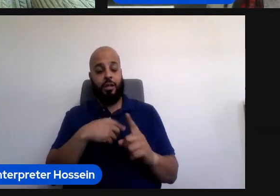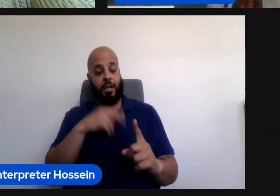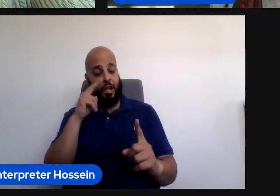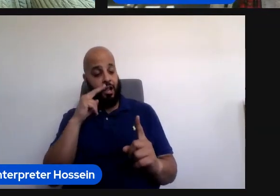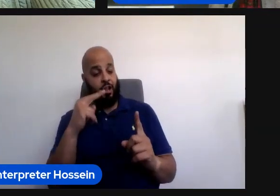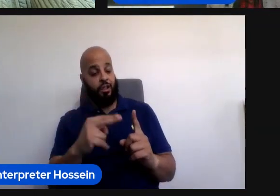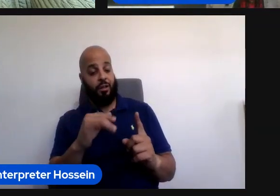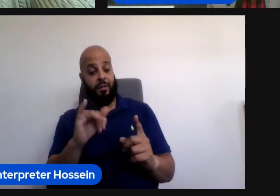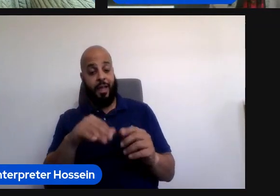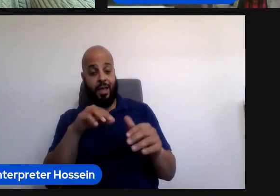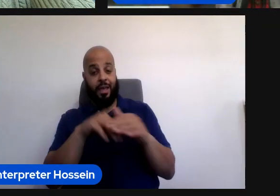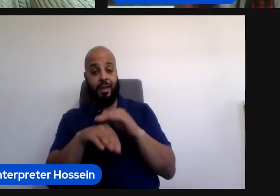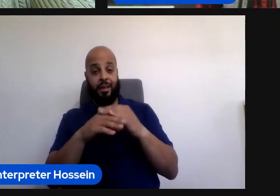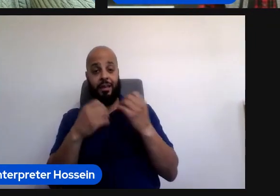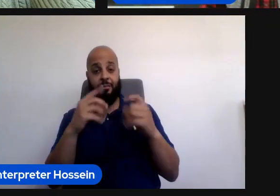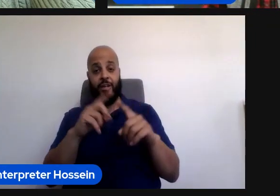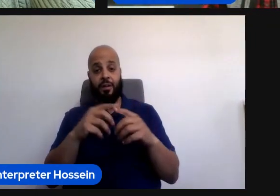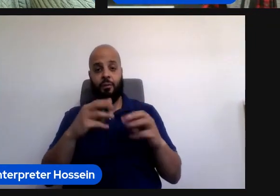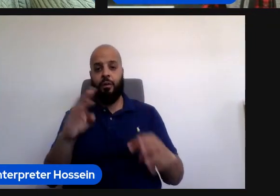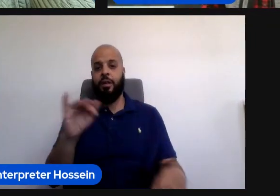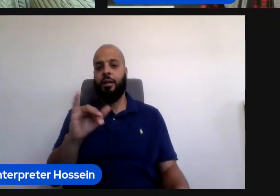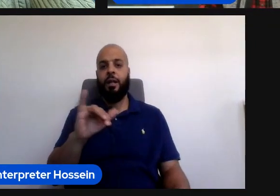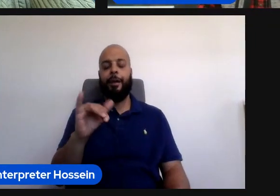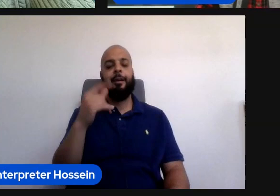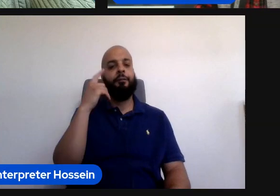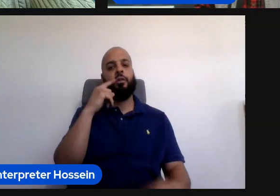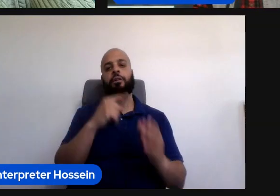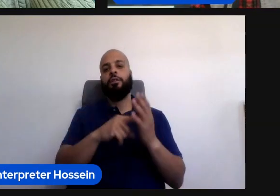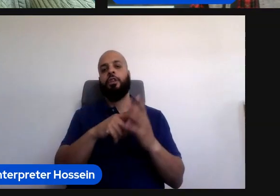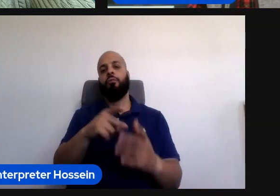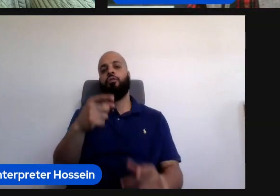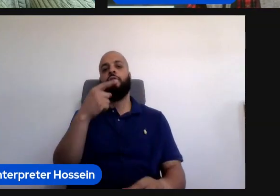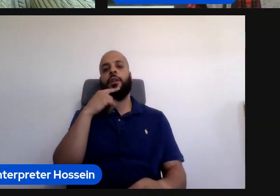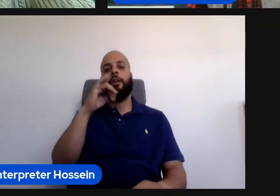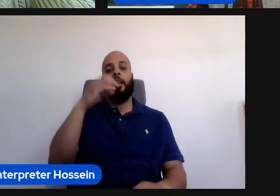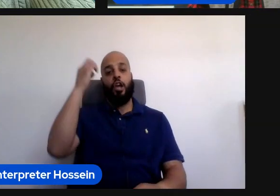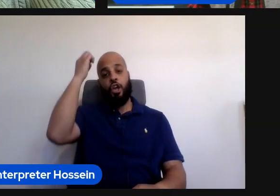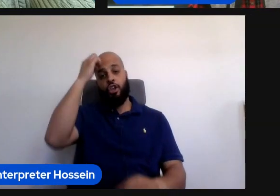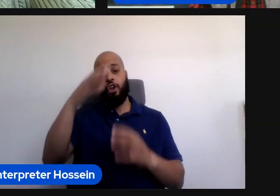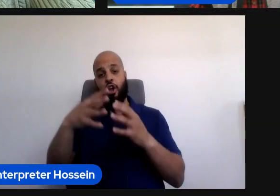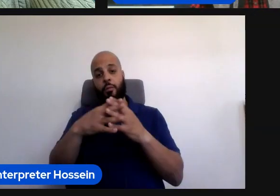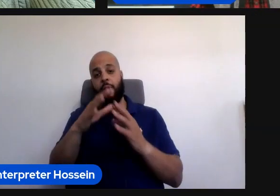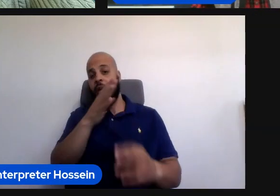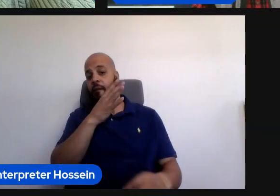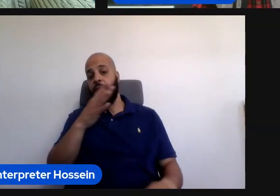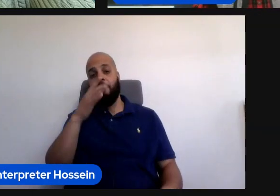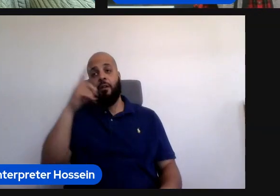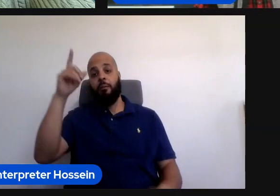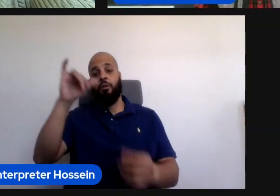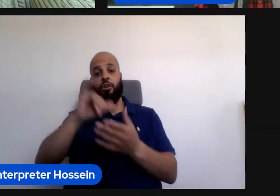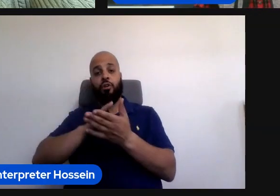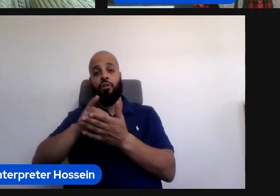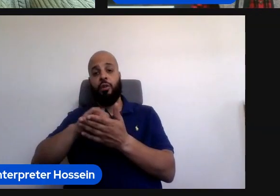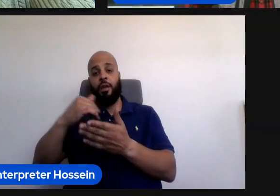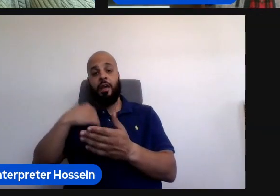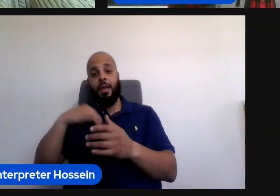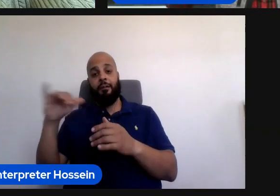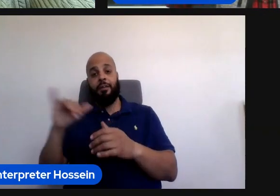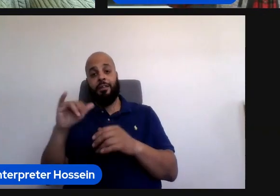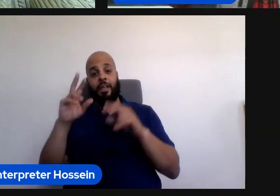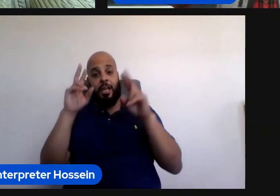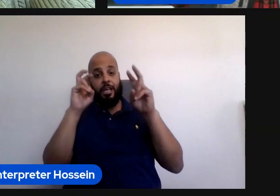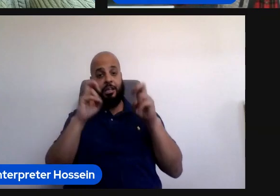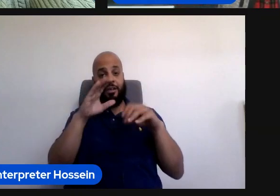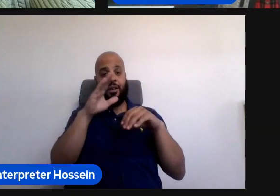in a lot of different ways, like if you tell me like a European American farmer in upstate New York has the same issue as